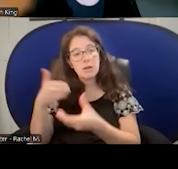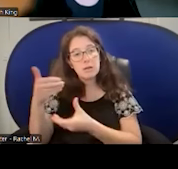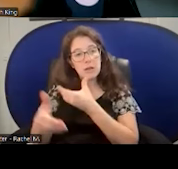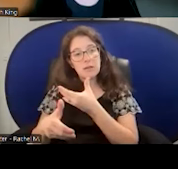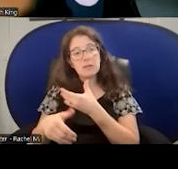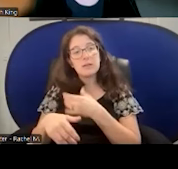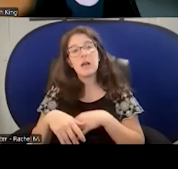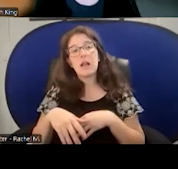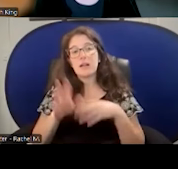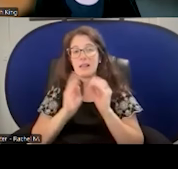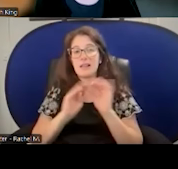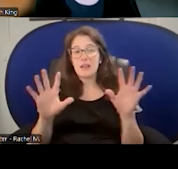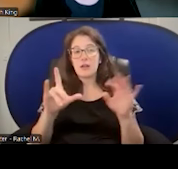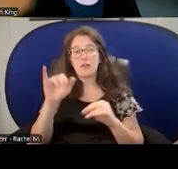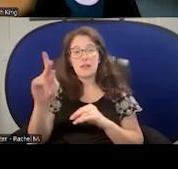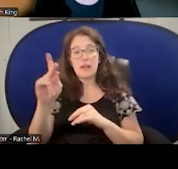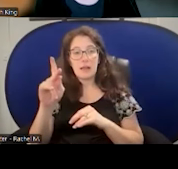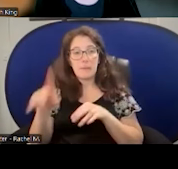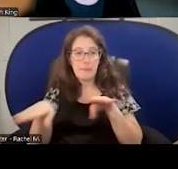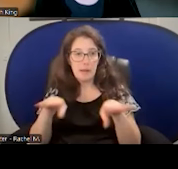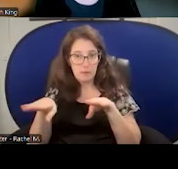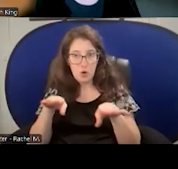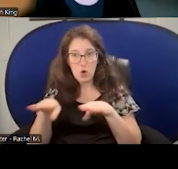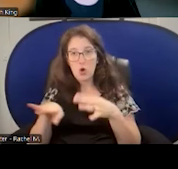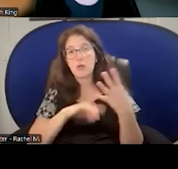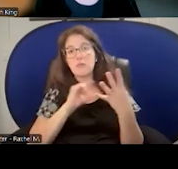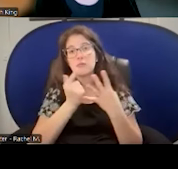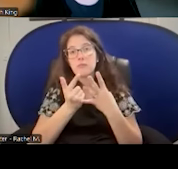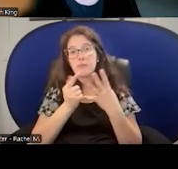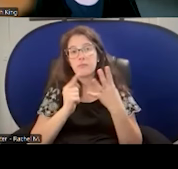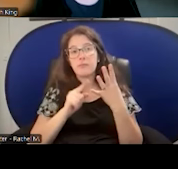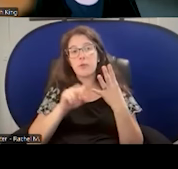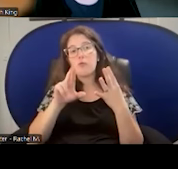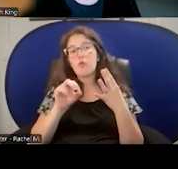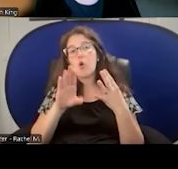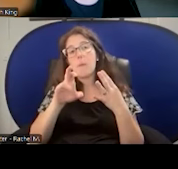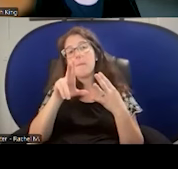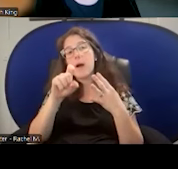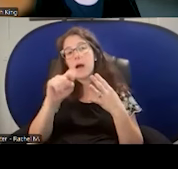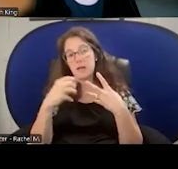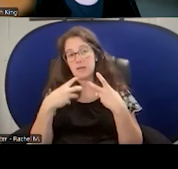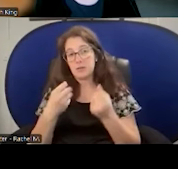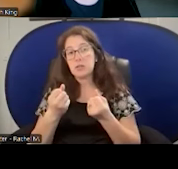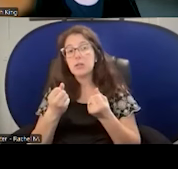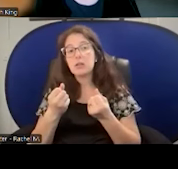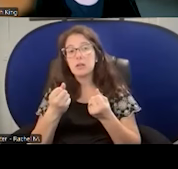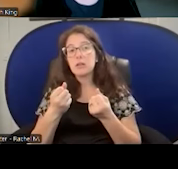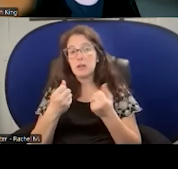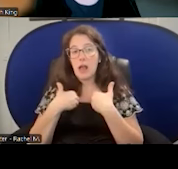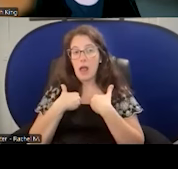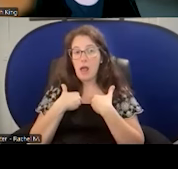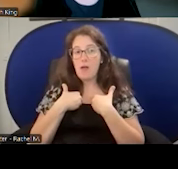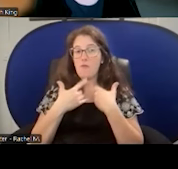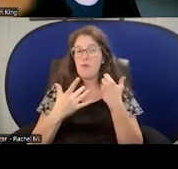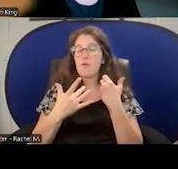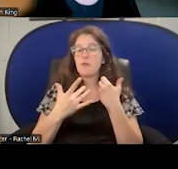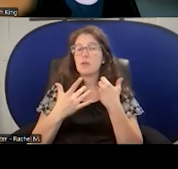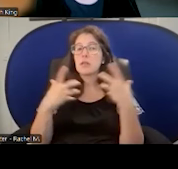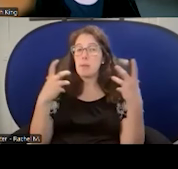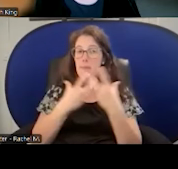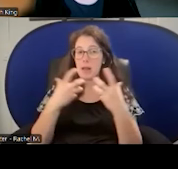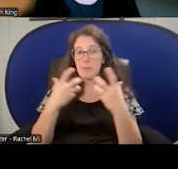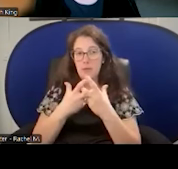link behavior. And then our R for robust, you want to make sure there's assistive technology